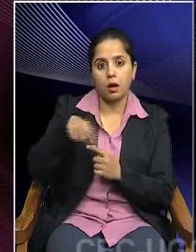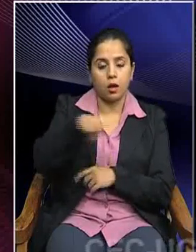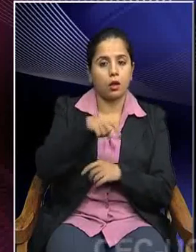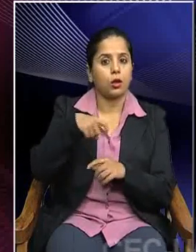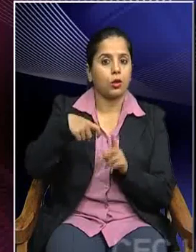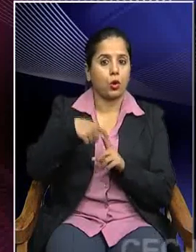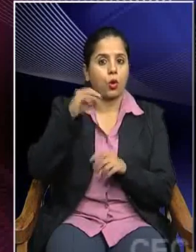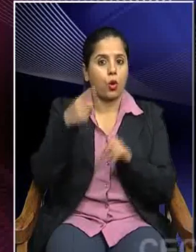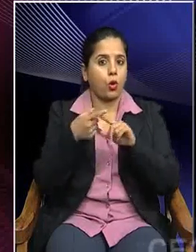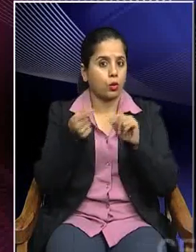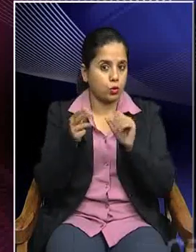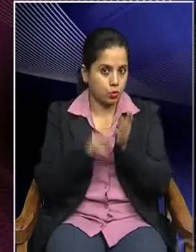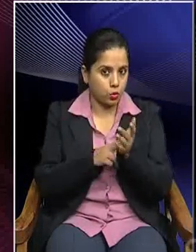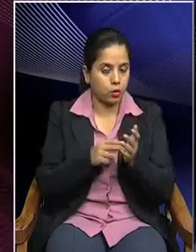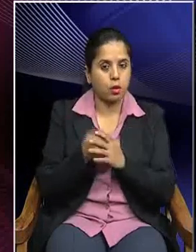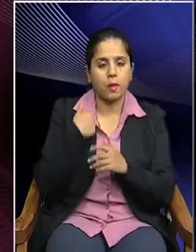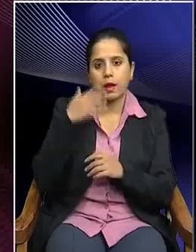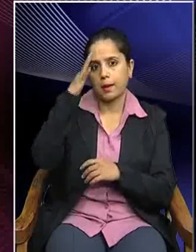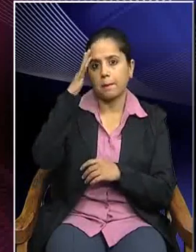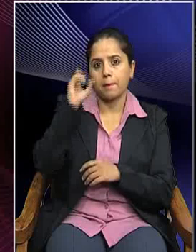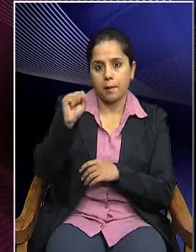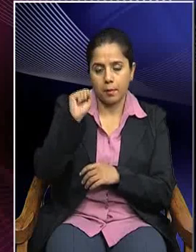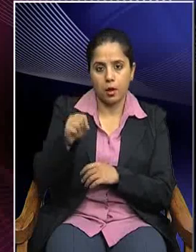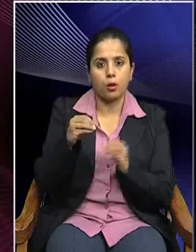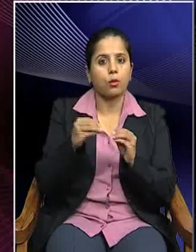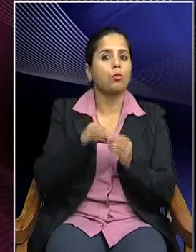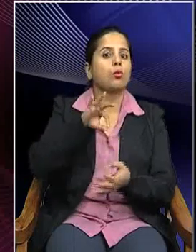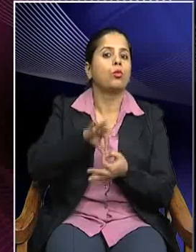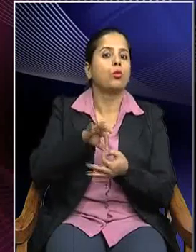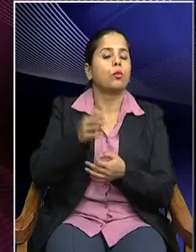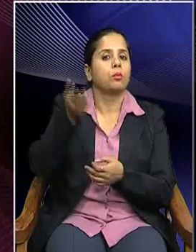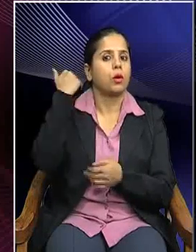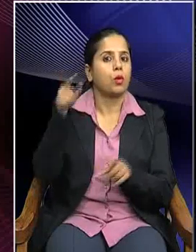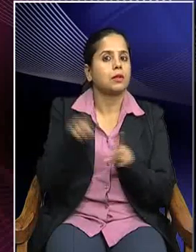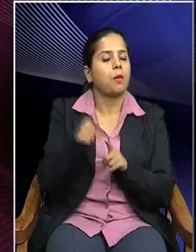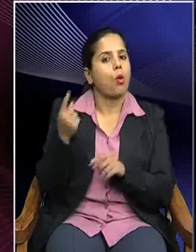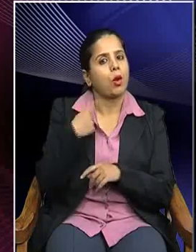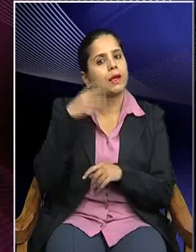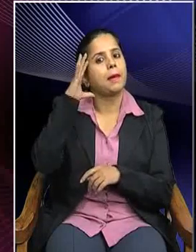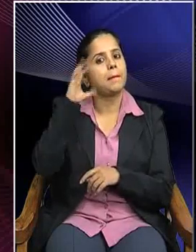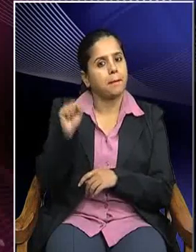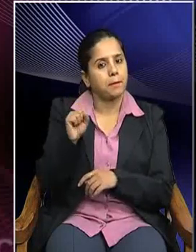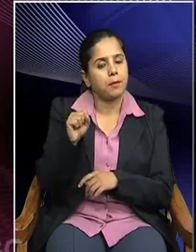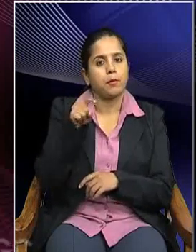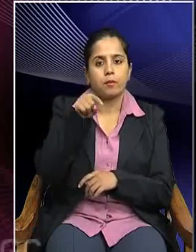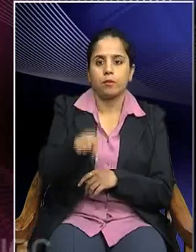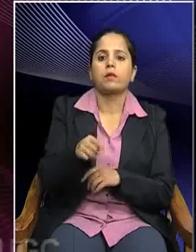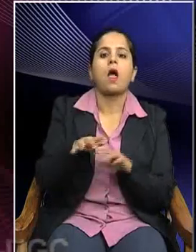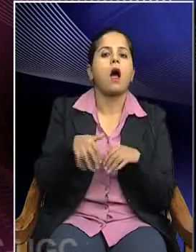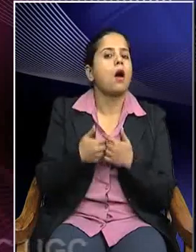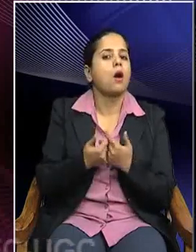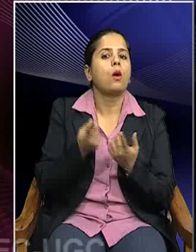on, therefore, we remember the Buddha in that form only. So this is how